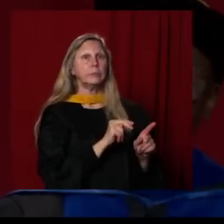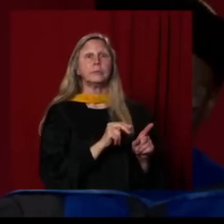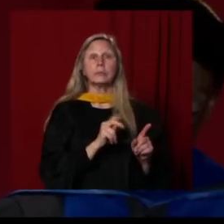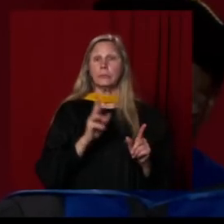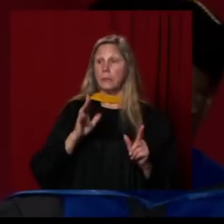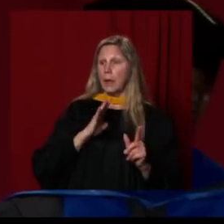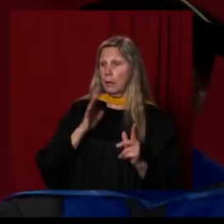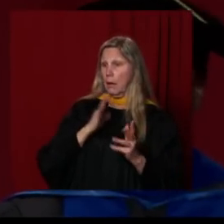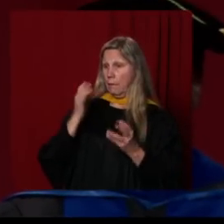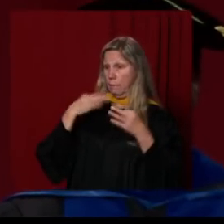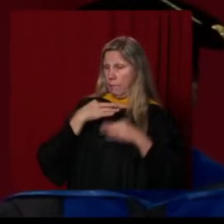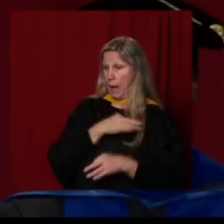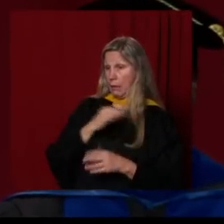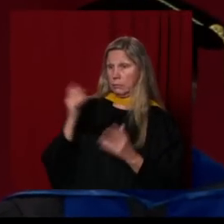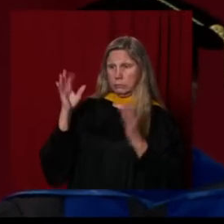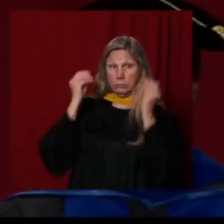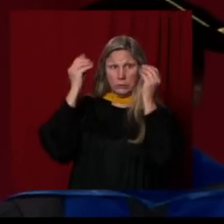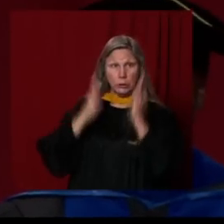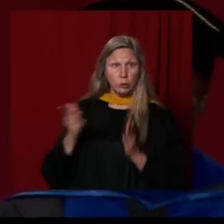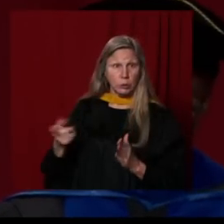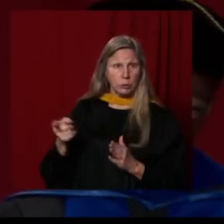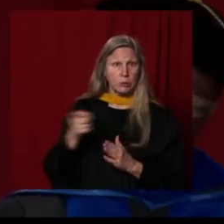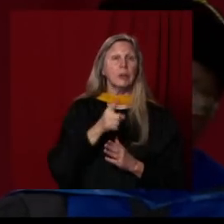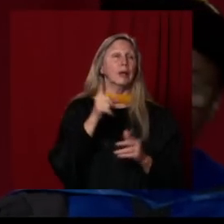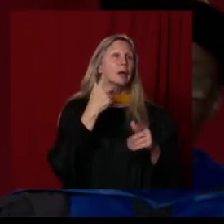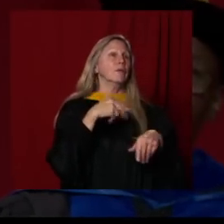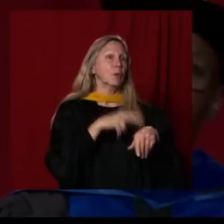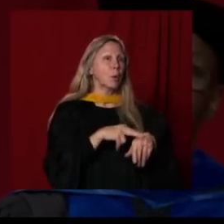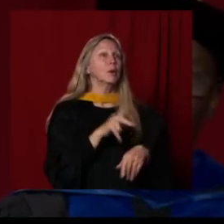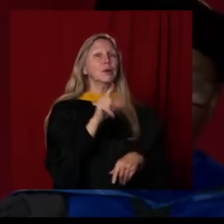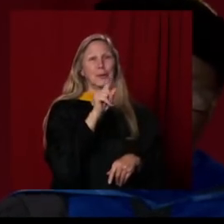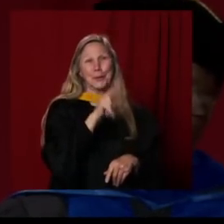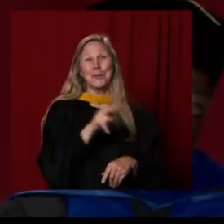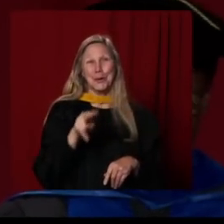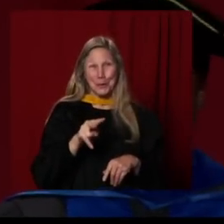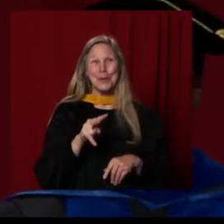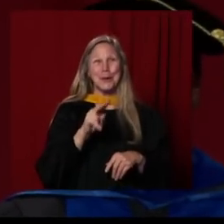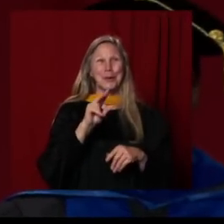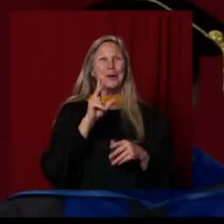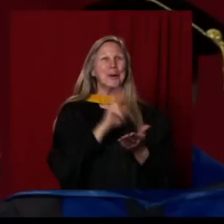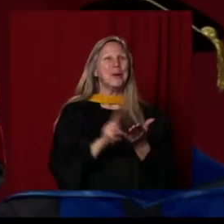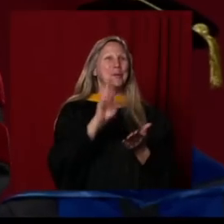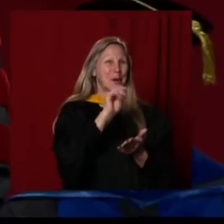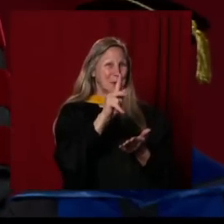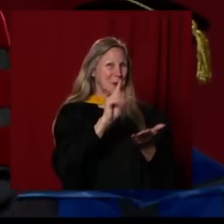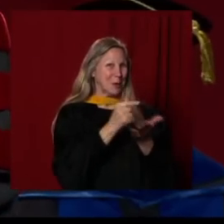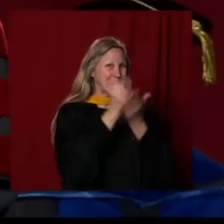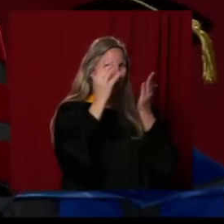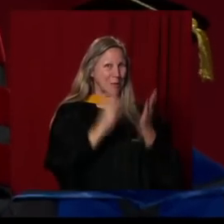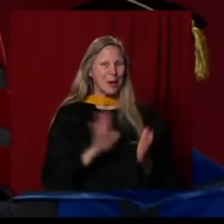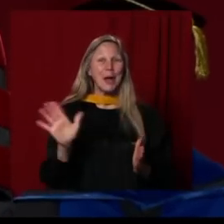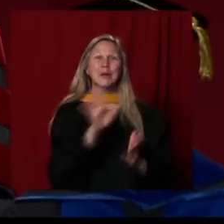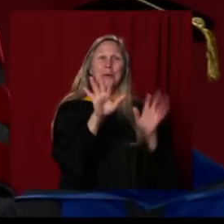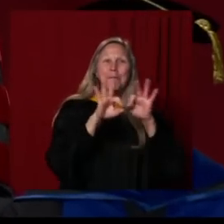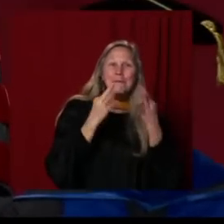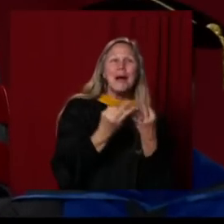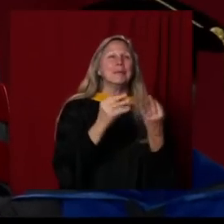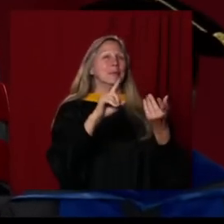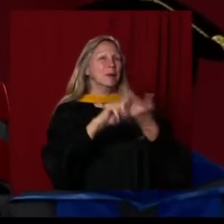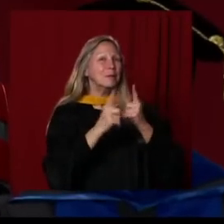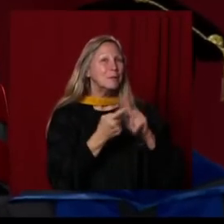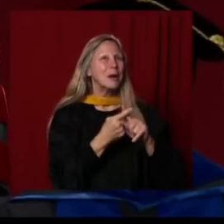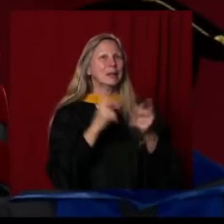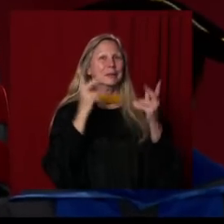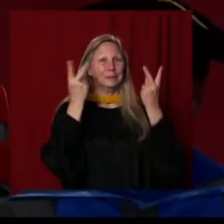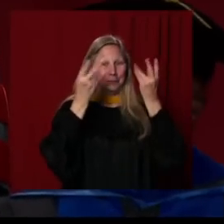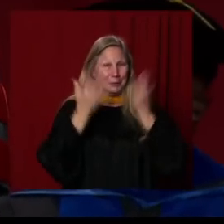distinguished faculty, and of course the 2022 graduates of the University of Arkansas and your families, friends, and